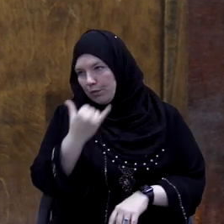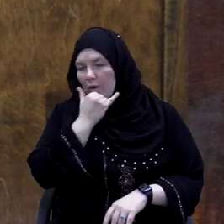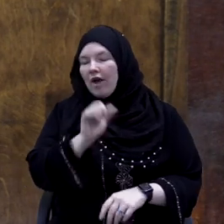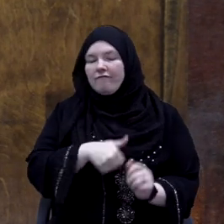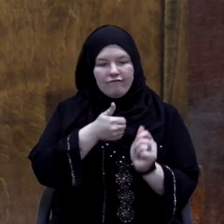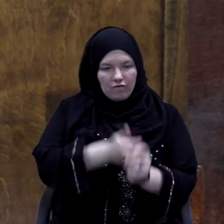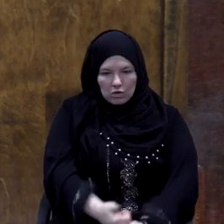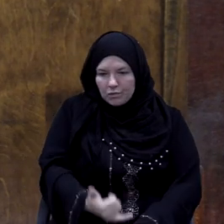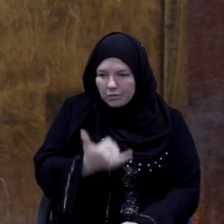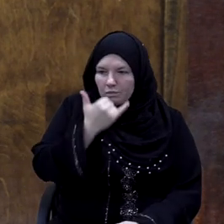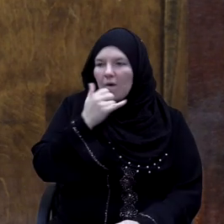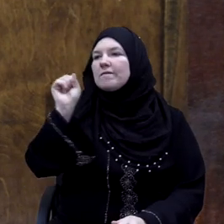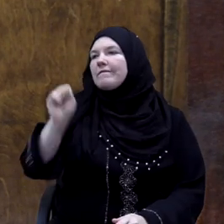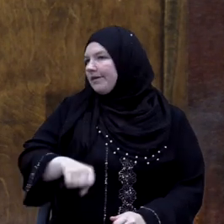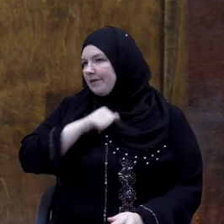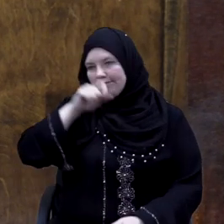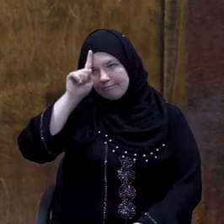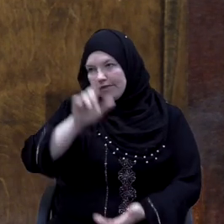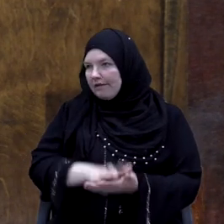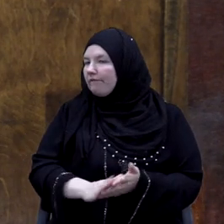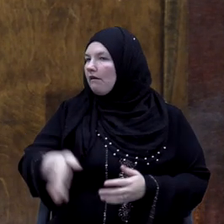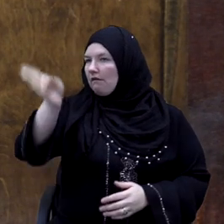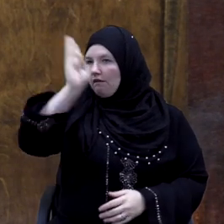not when we get over there.